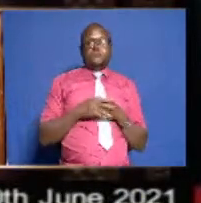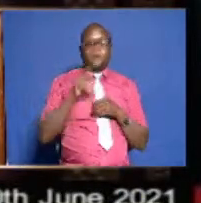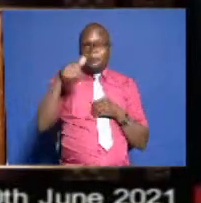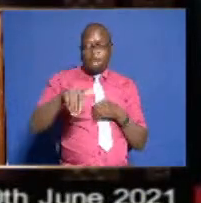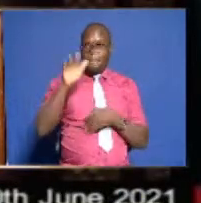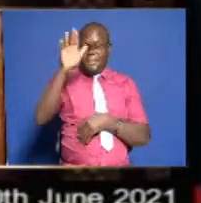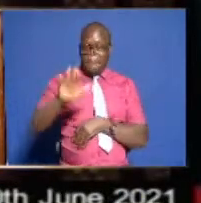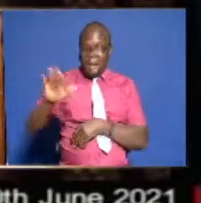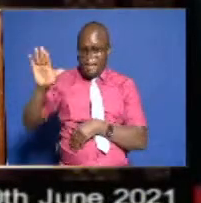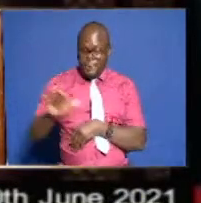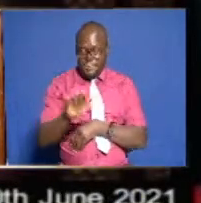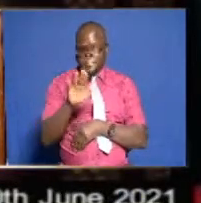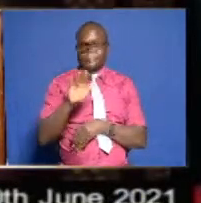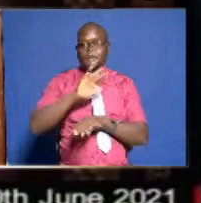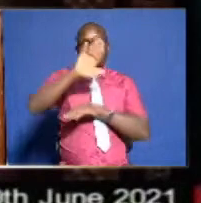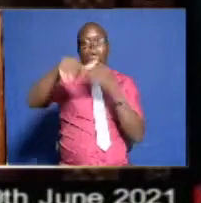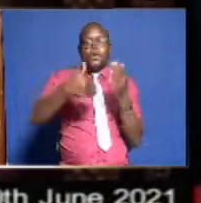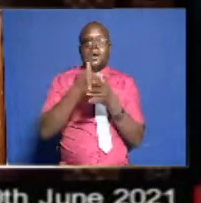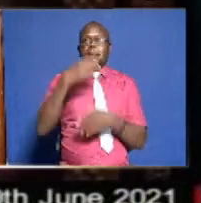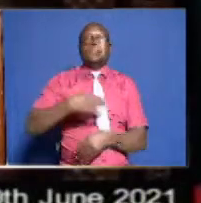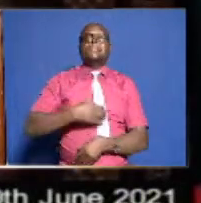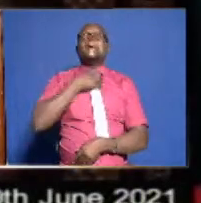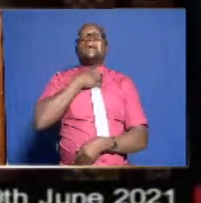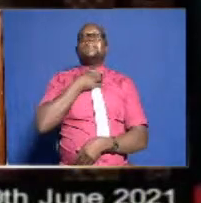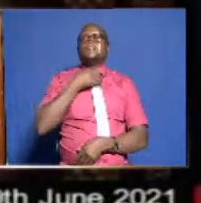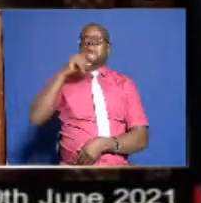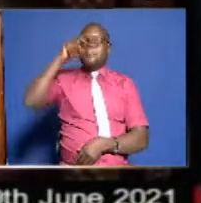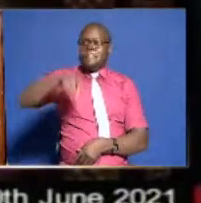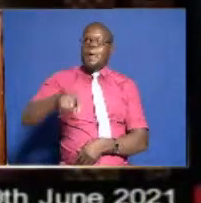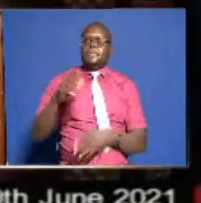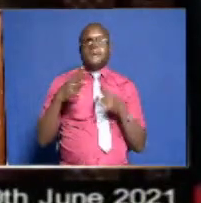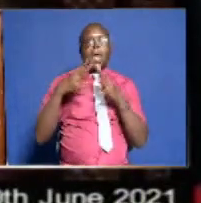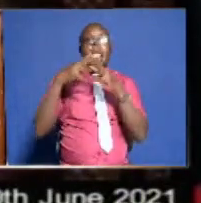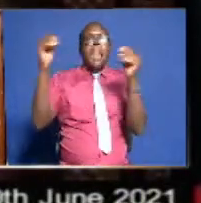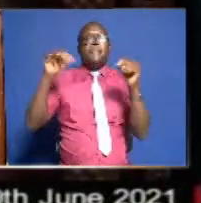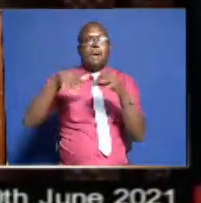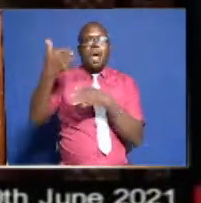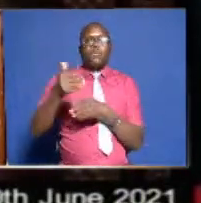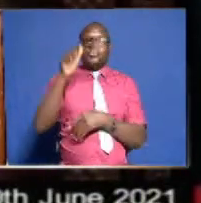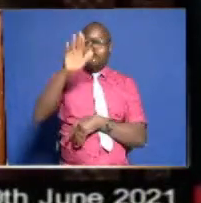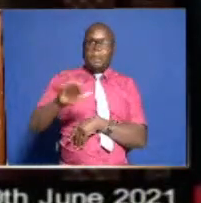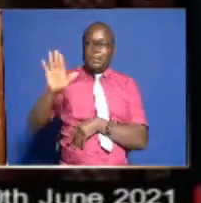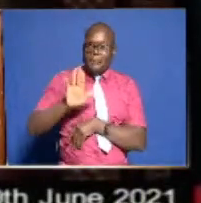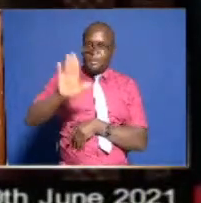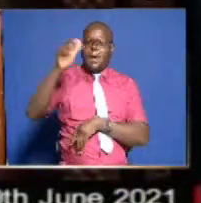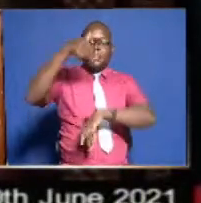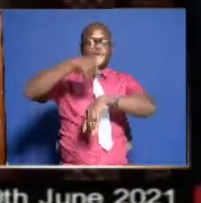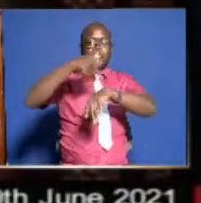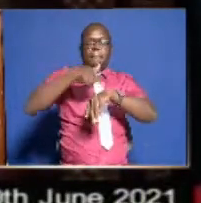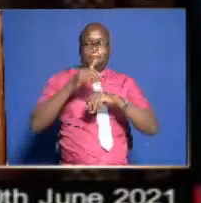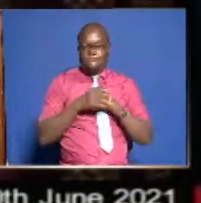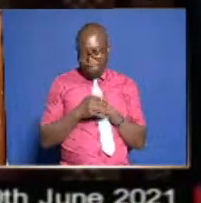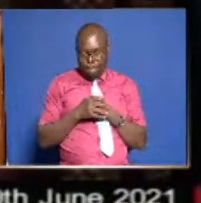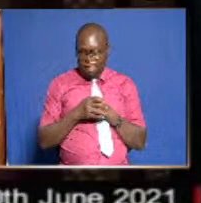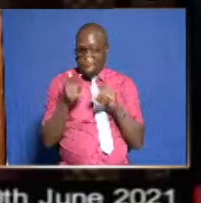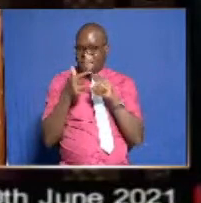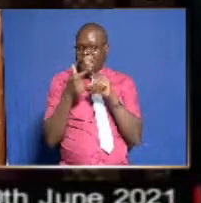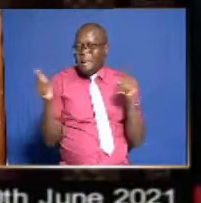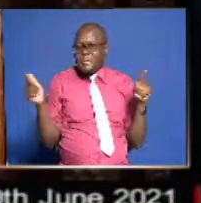chamber. All guests are asked to depart the precincts of Parliament at their own pleasure.